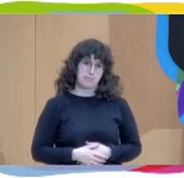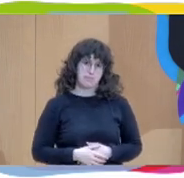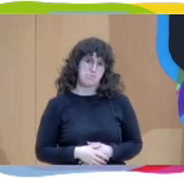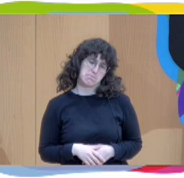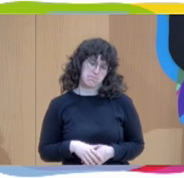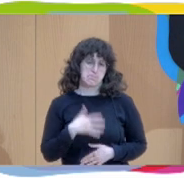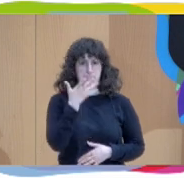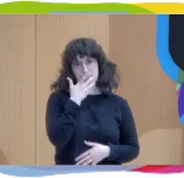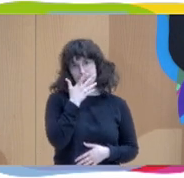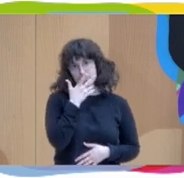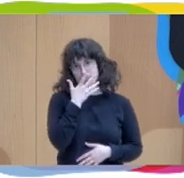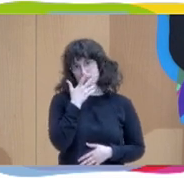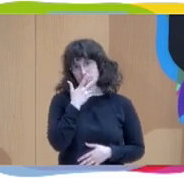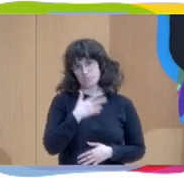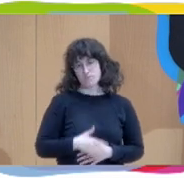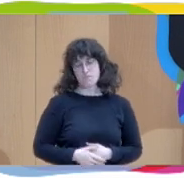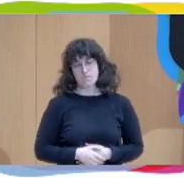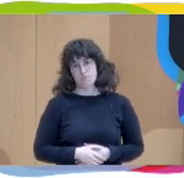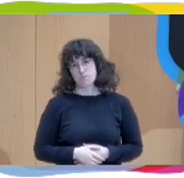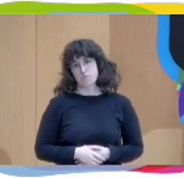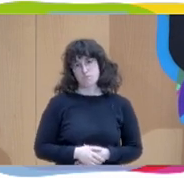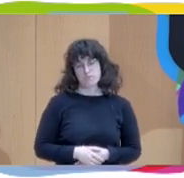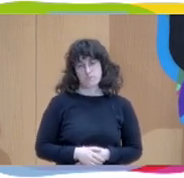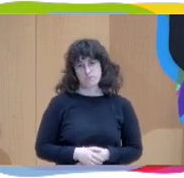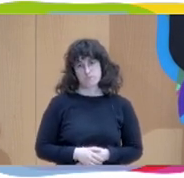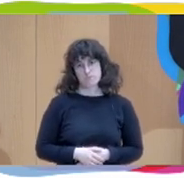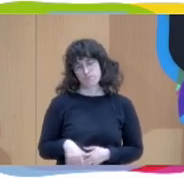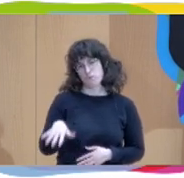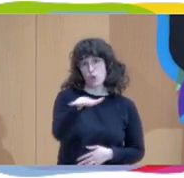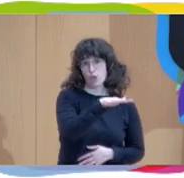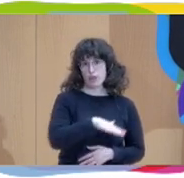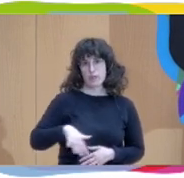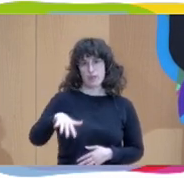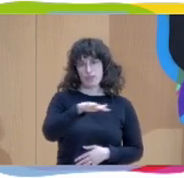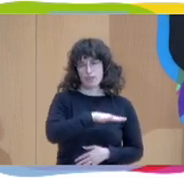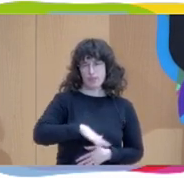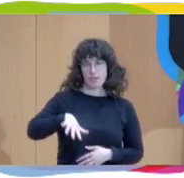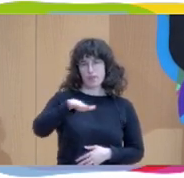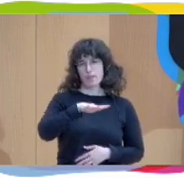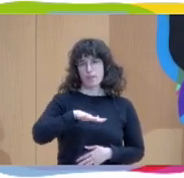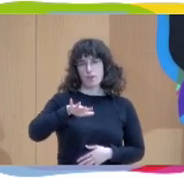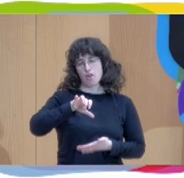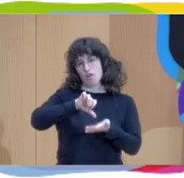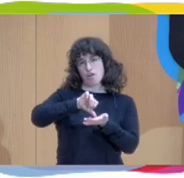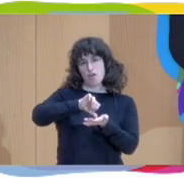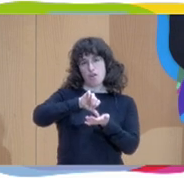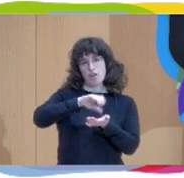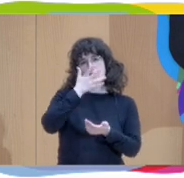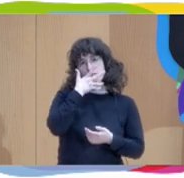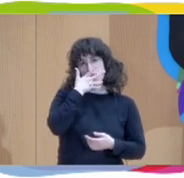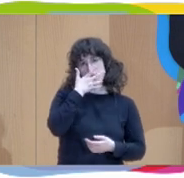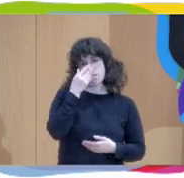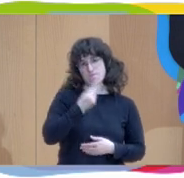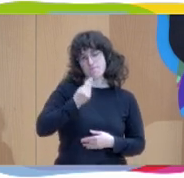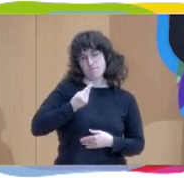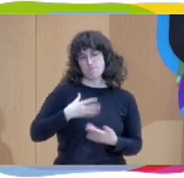know where is the SOTA area and so on. It has been a wonderful being here. During the facilitator